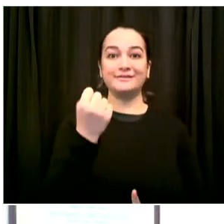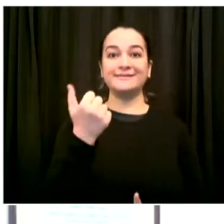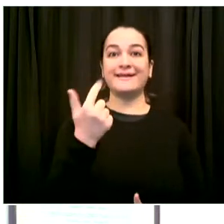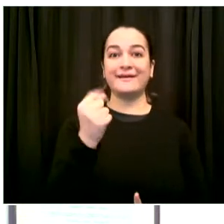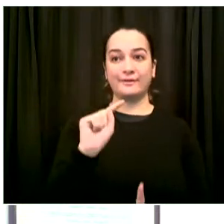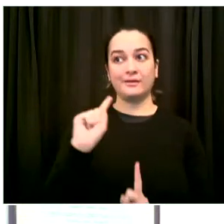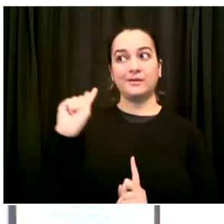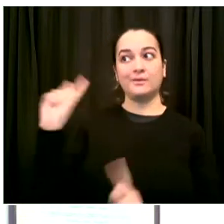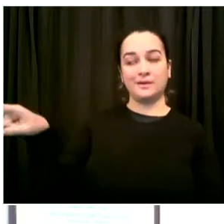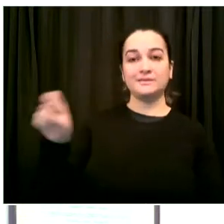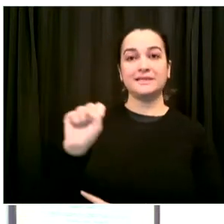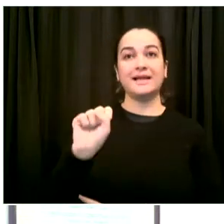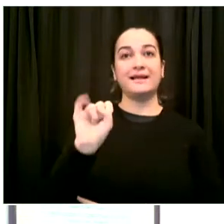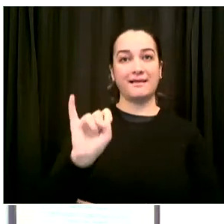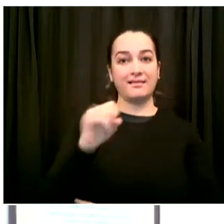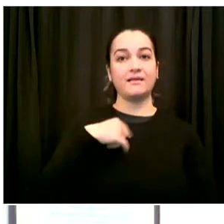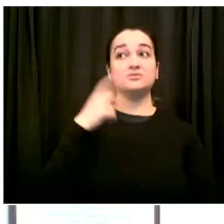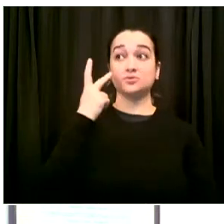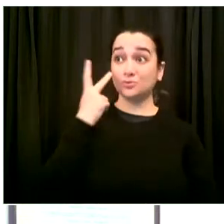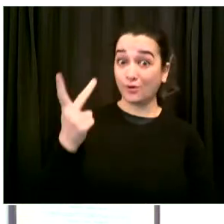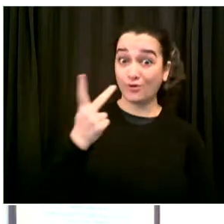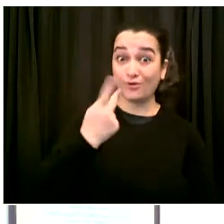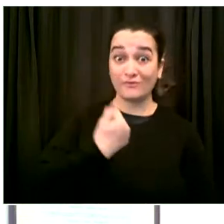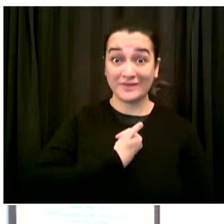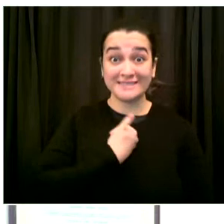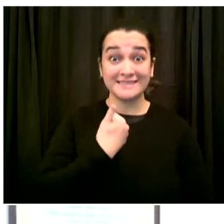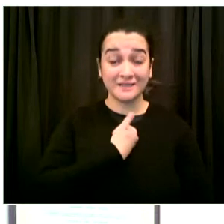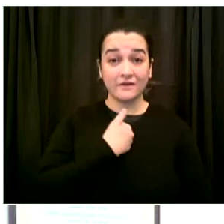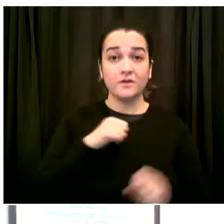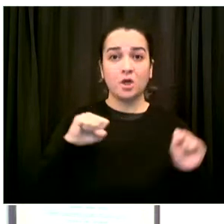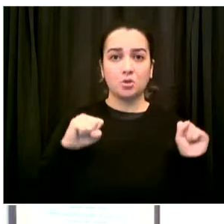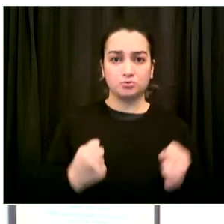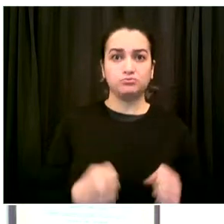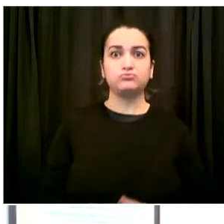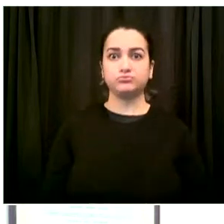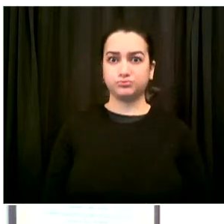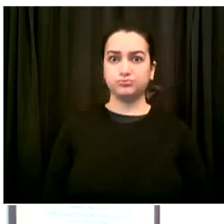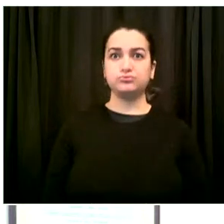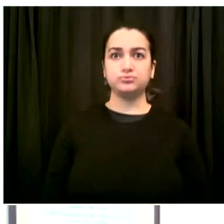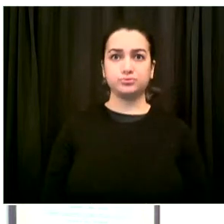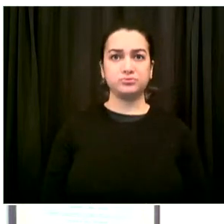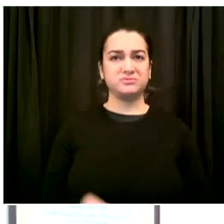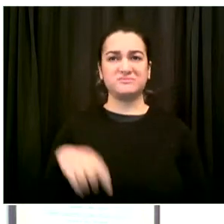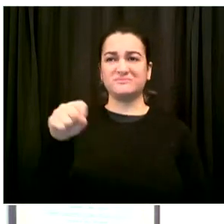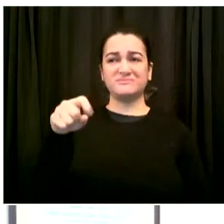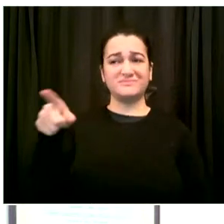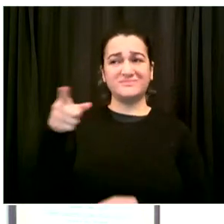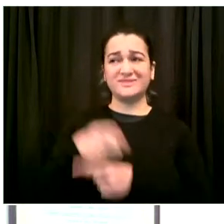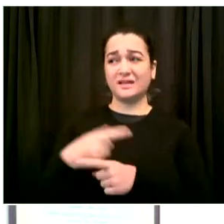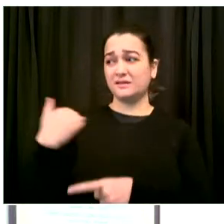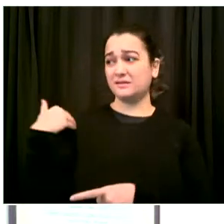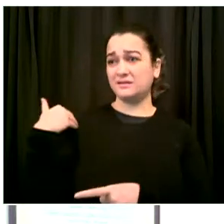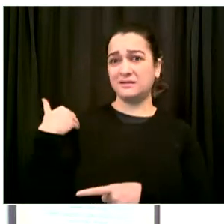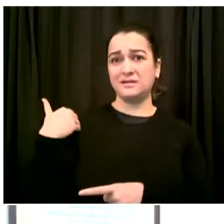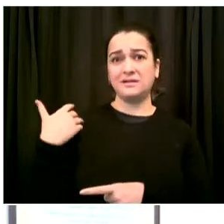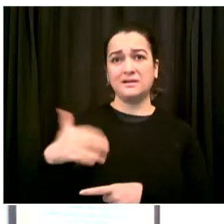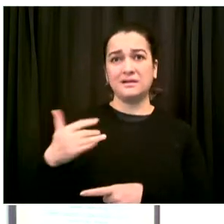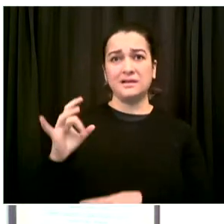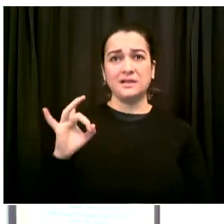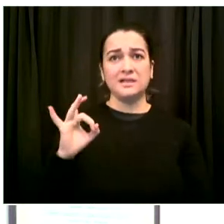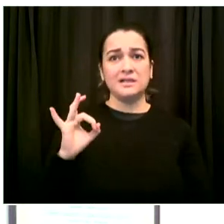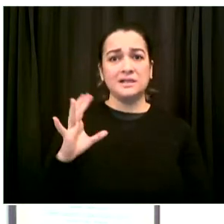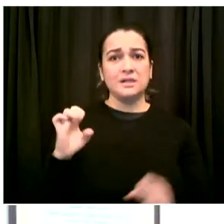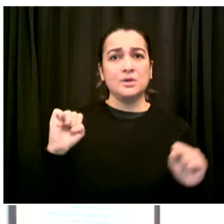vaccination effort. And just as you pointed out in your question, it was a very cold day. It was 16 degrees outside. And so we